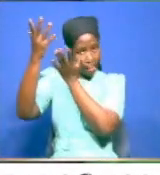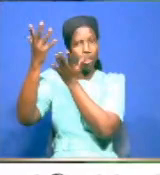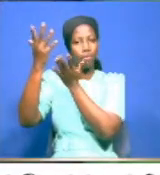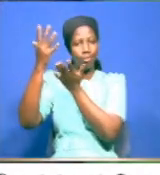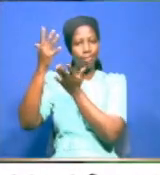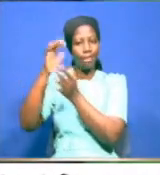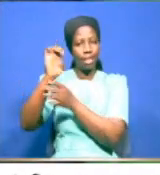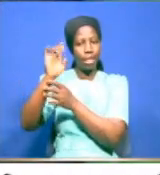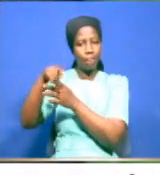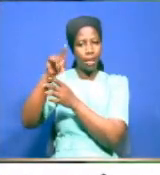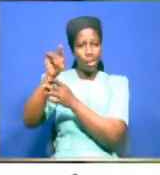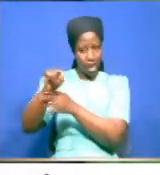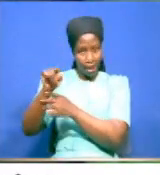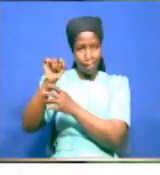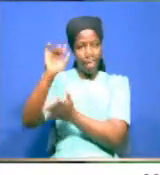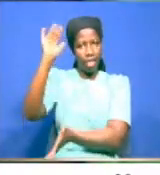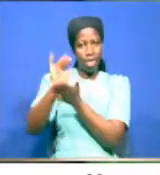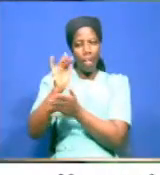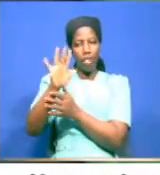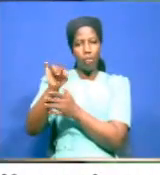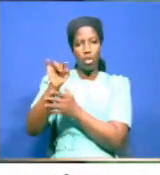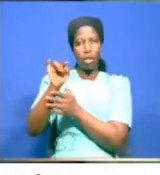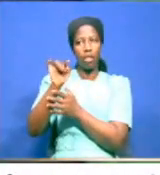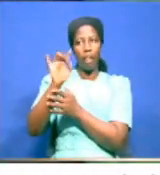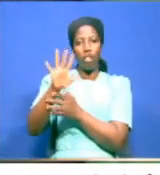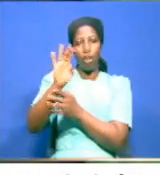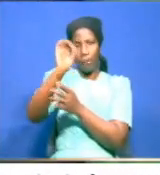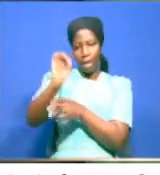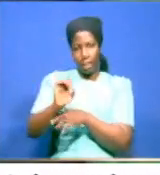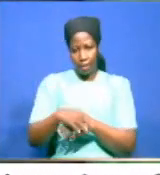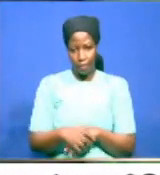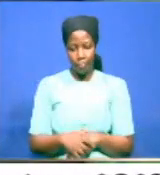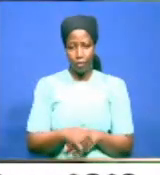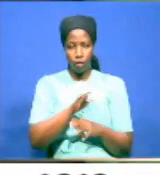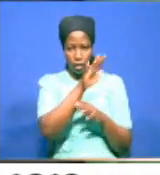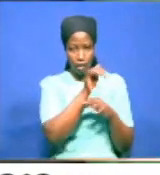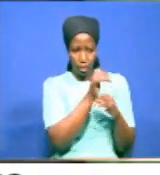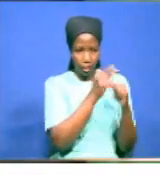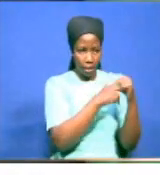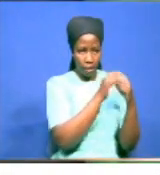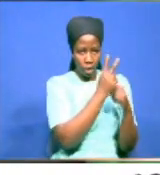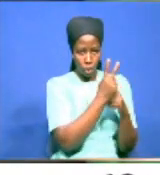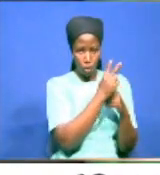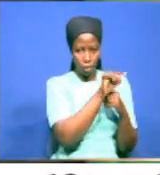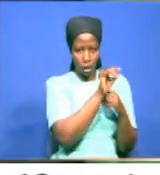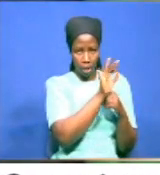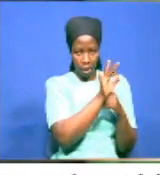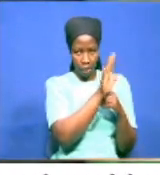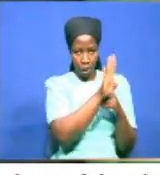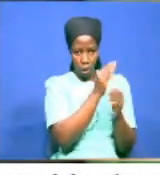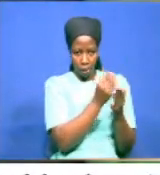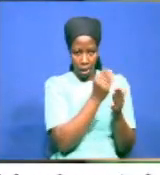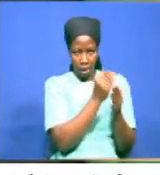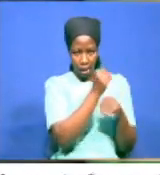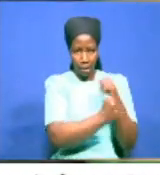EPZ enterprises declined by 5.4% from Kenya shilling 72.3 billion